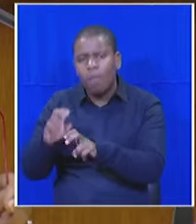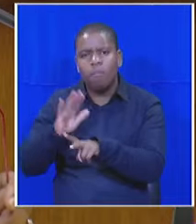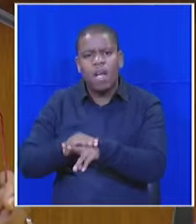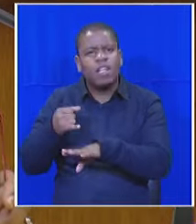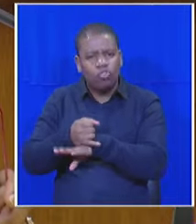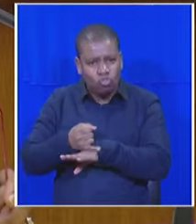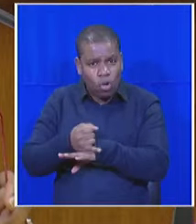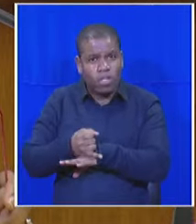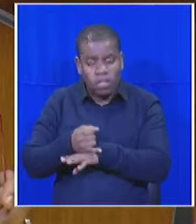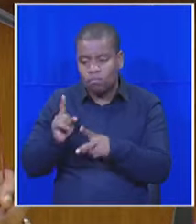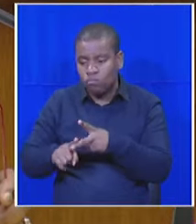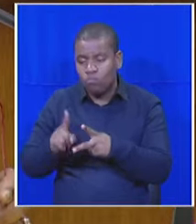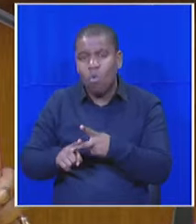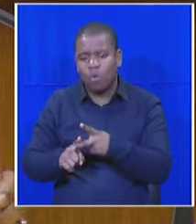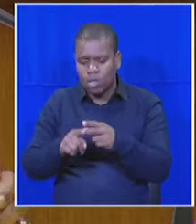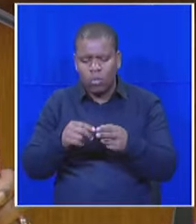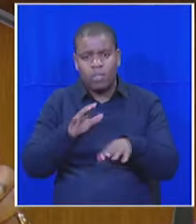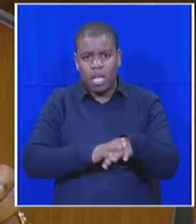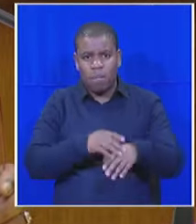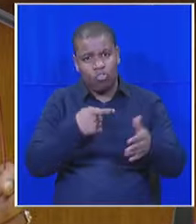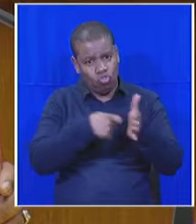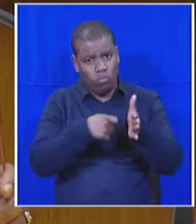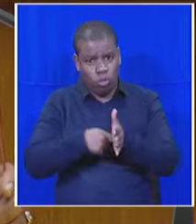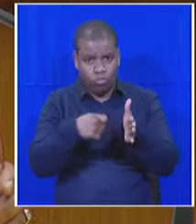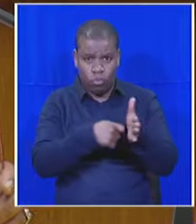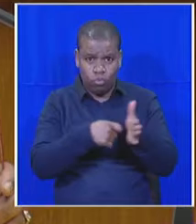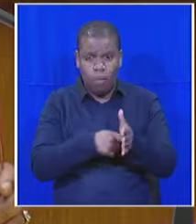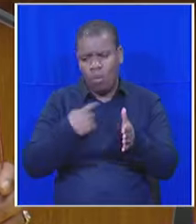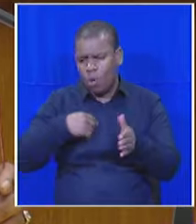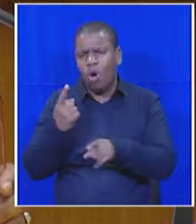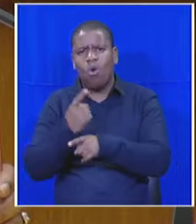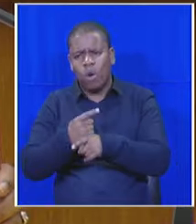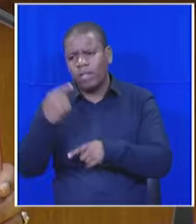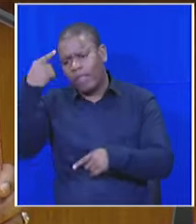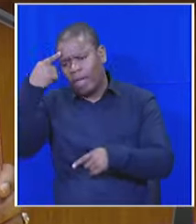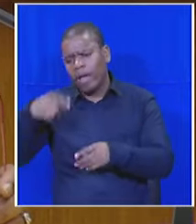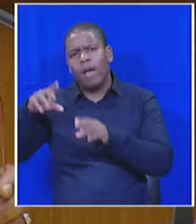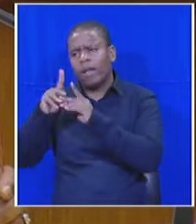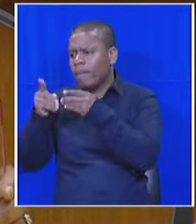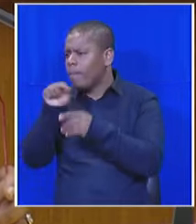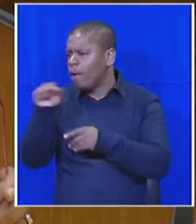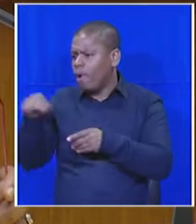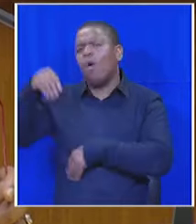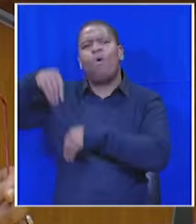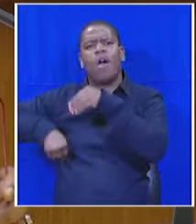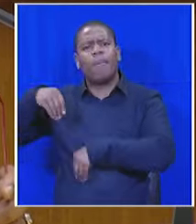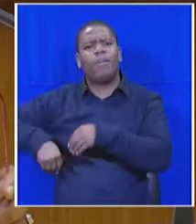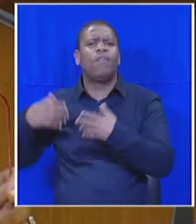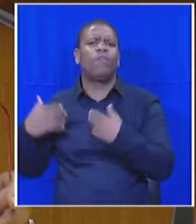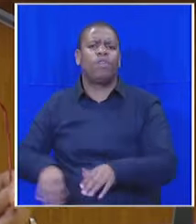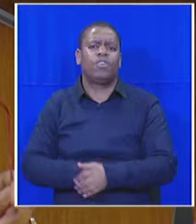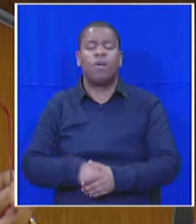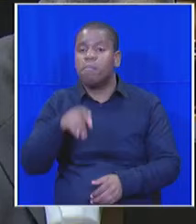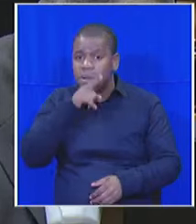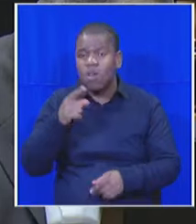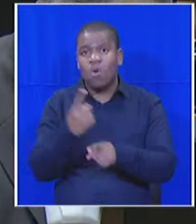must interrogate retail, because what we hear only is suspicions that in government departments there must be corruption. And also the